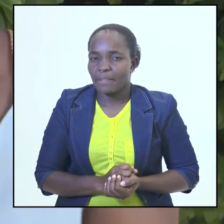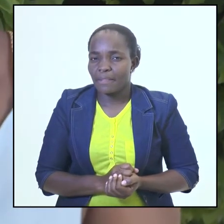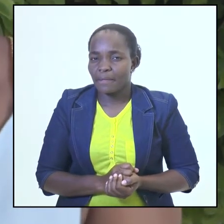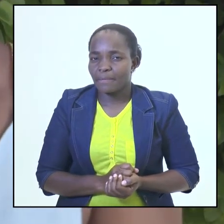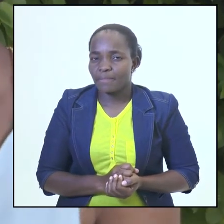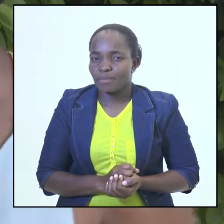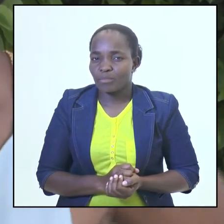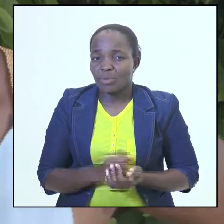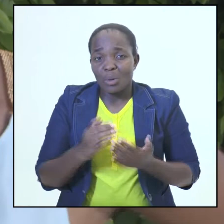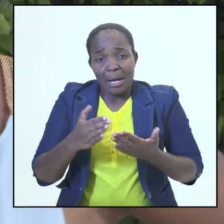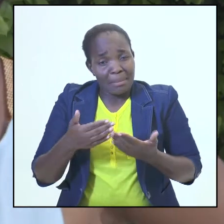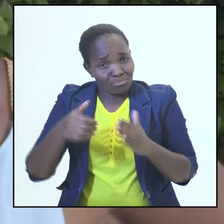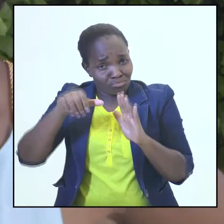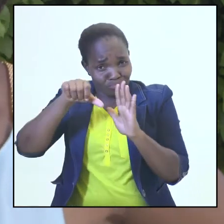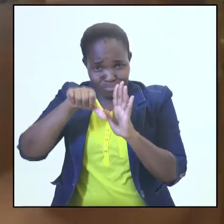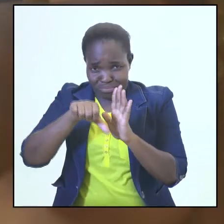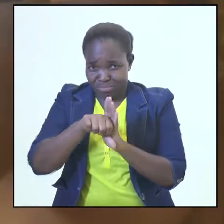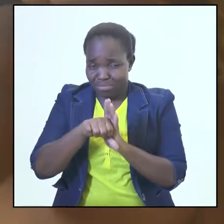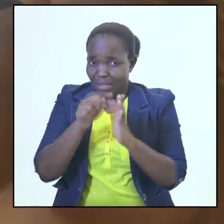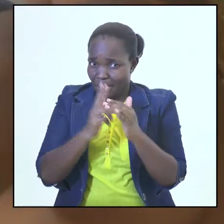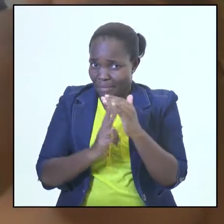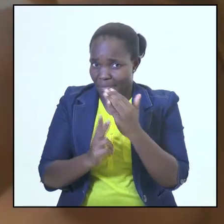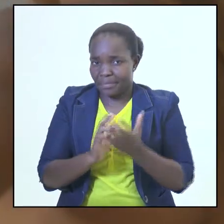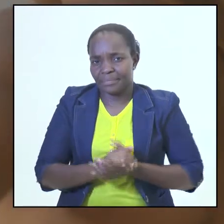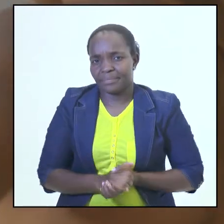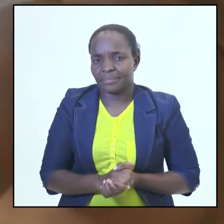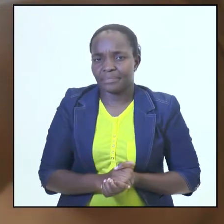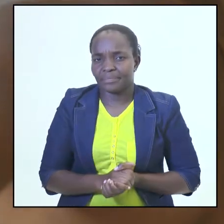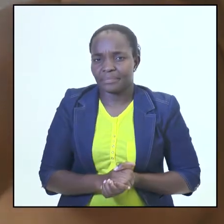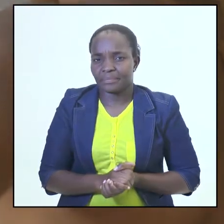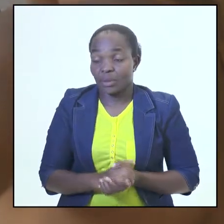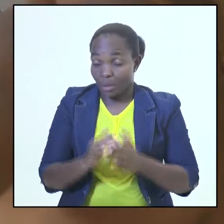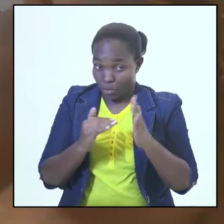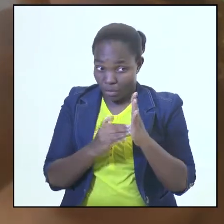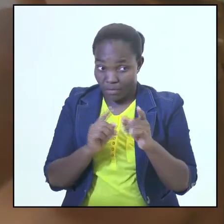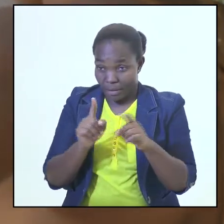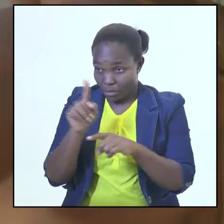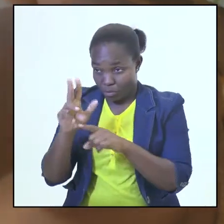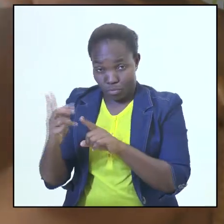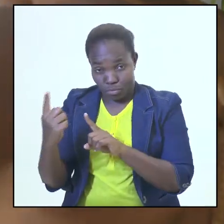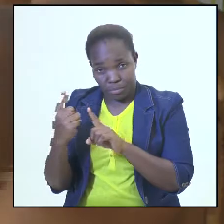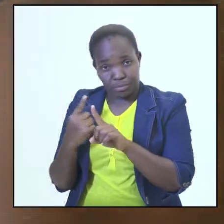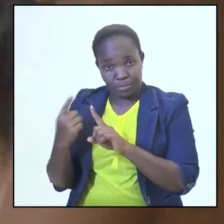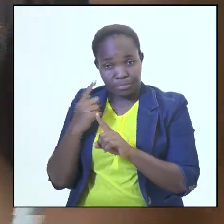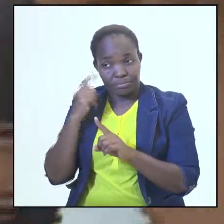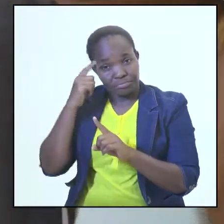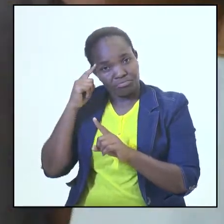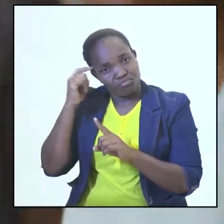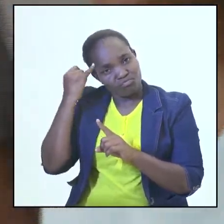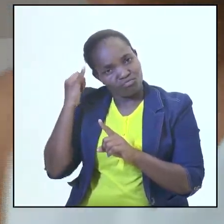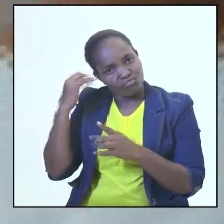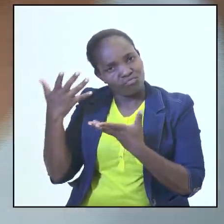What about the disadvantages of tourism? Okay, let's do this. How about we stop people and ask them what they think? Okay, let's go. Okay, let's